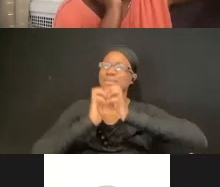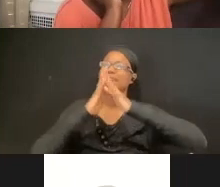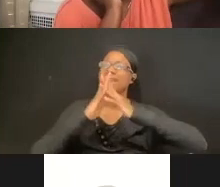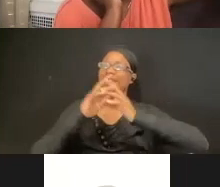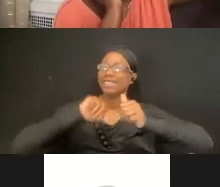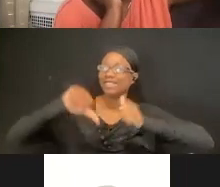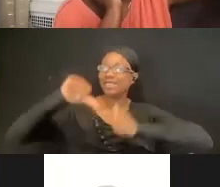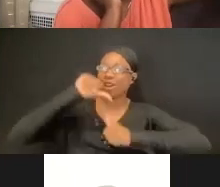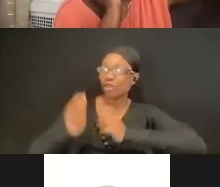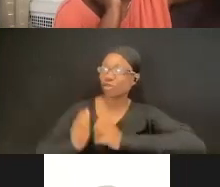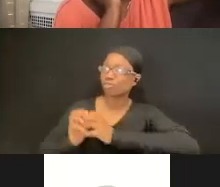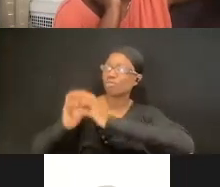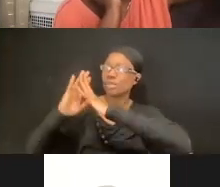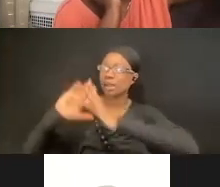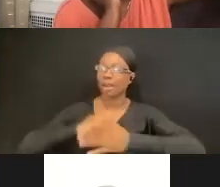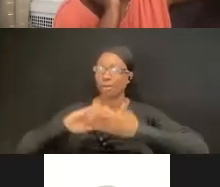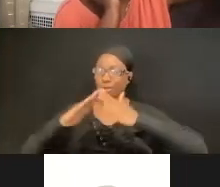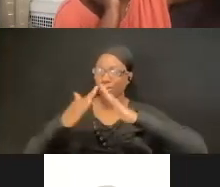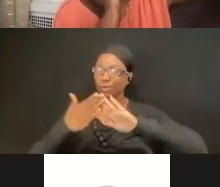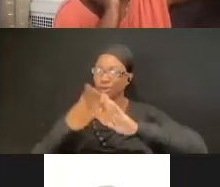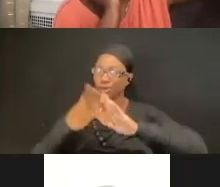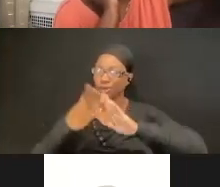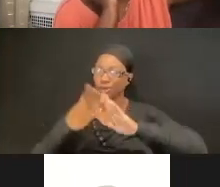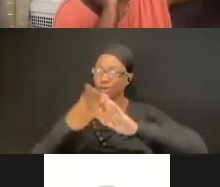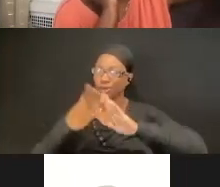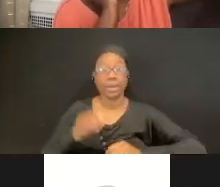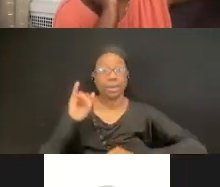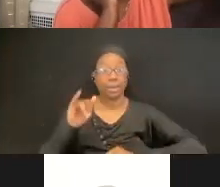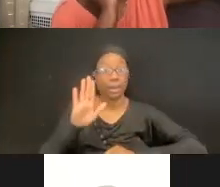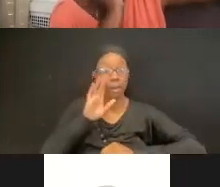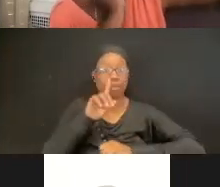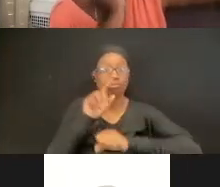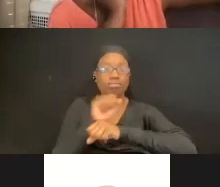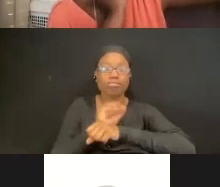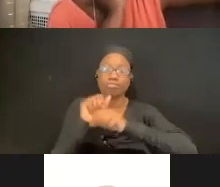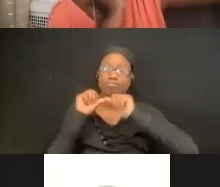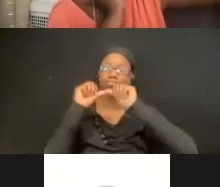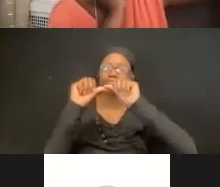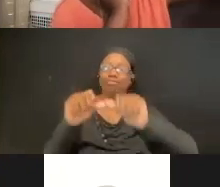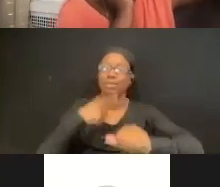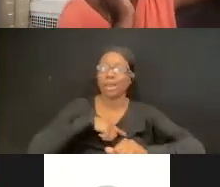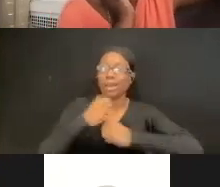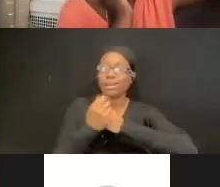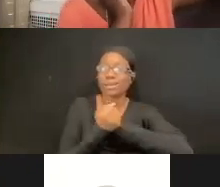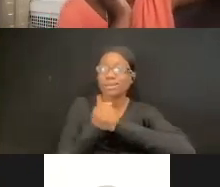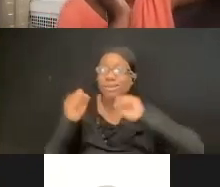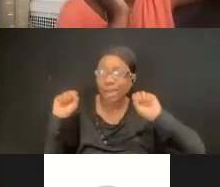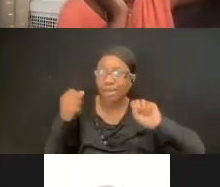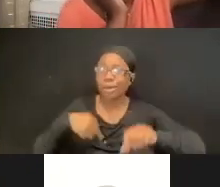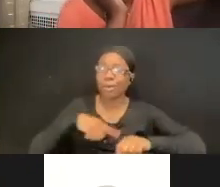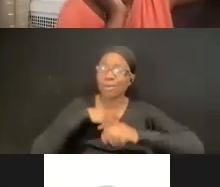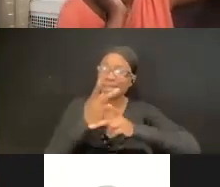communities, then that would be the thing that will keep us safe. We keep each other safe, you know what I'm saying? But we